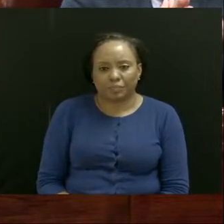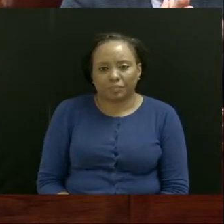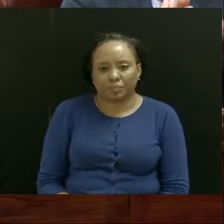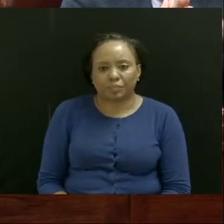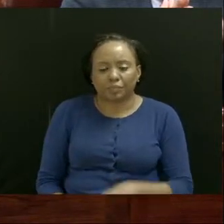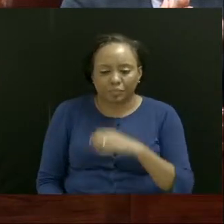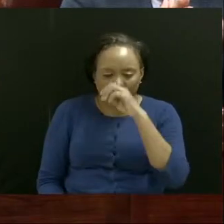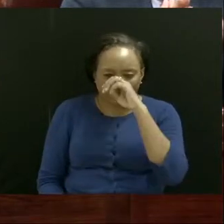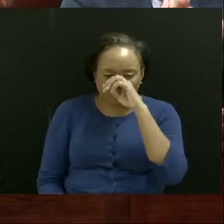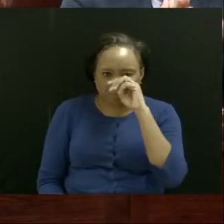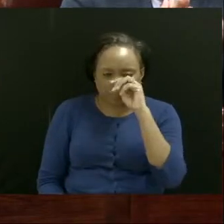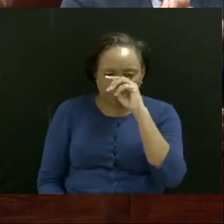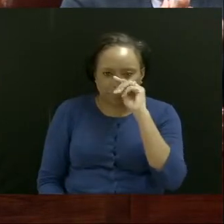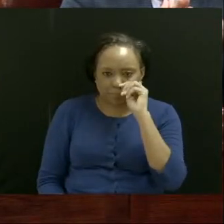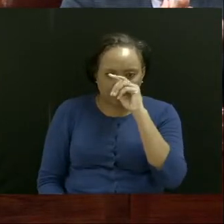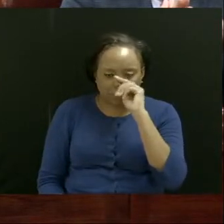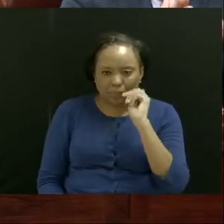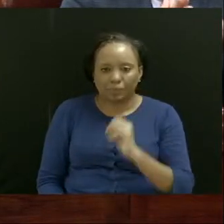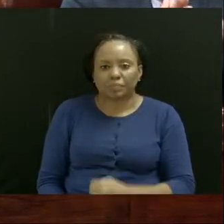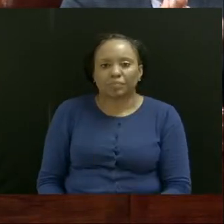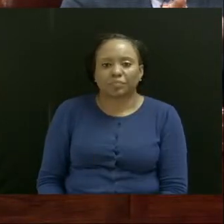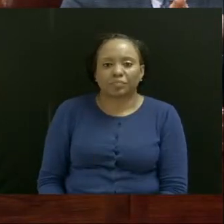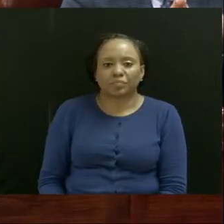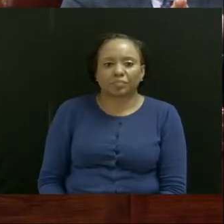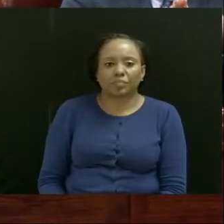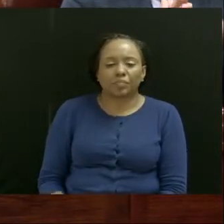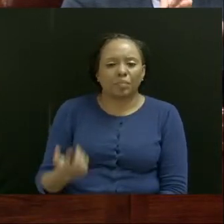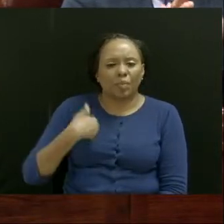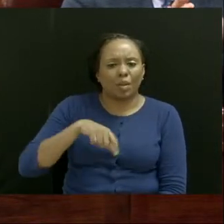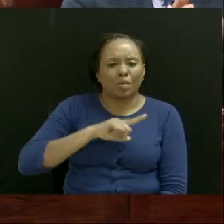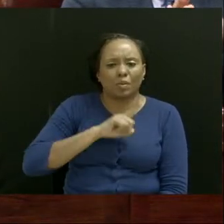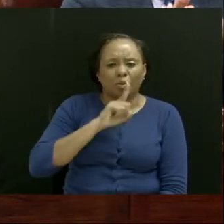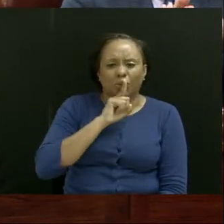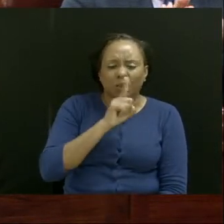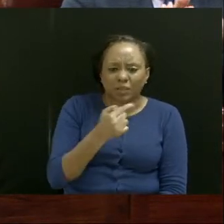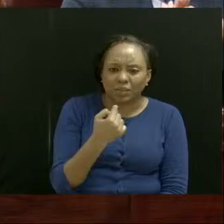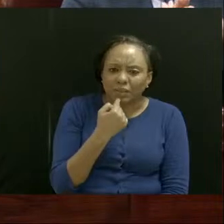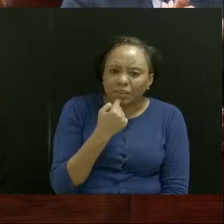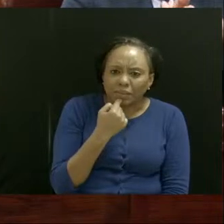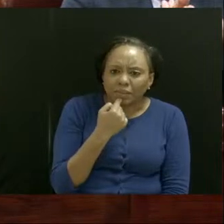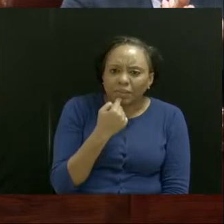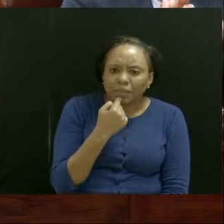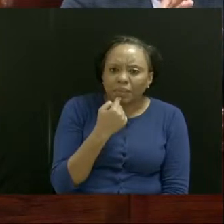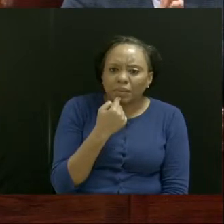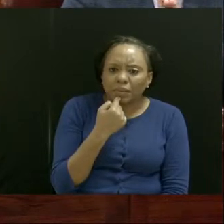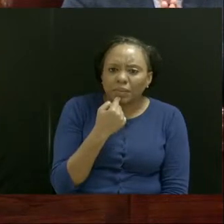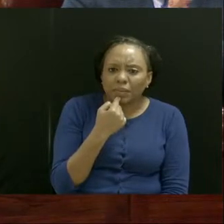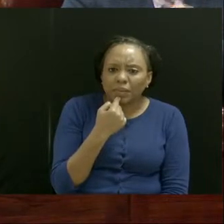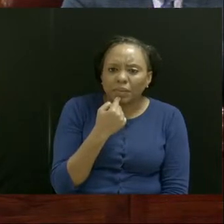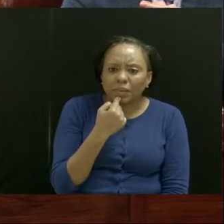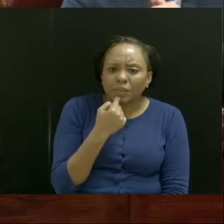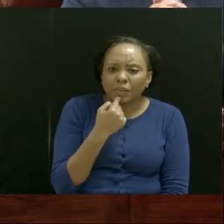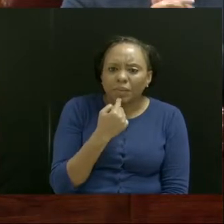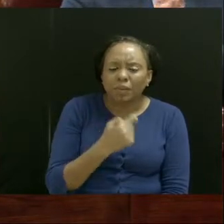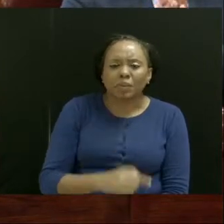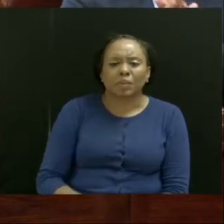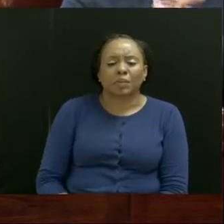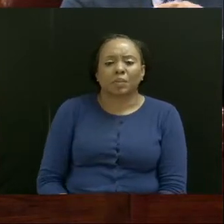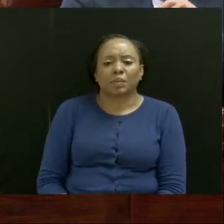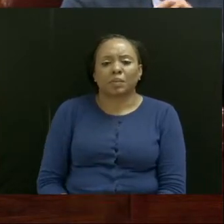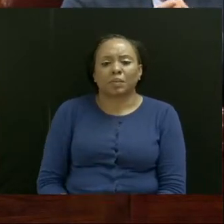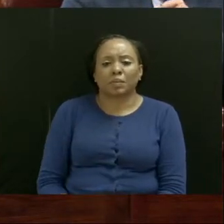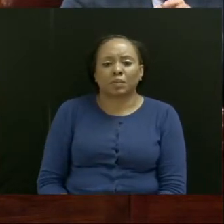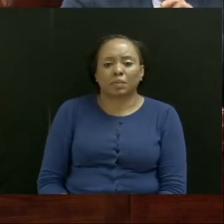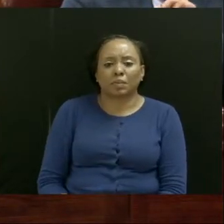yourself, how serious are we about helping to develop the talents of our creative